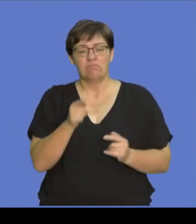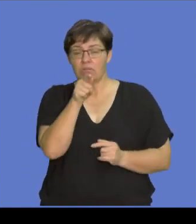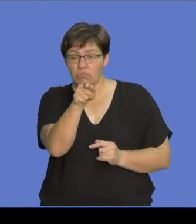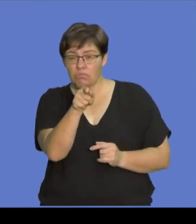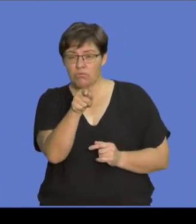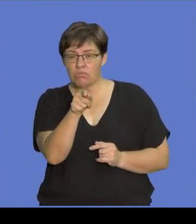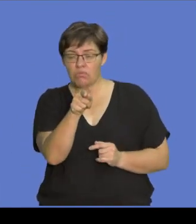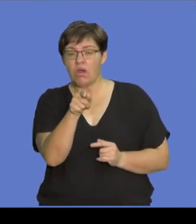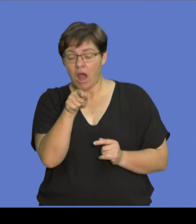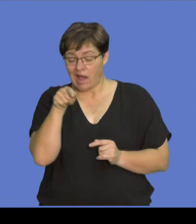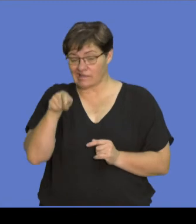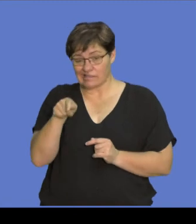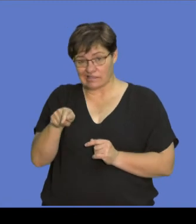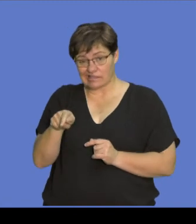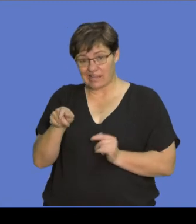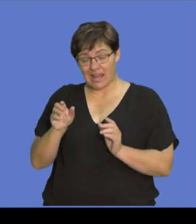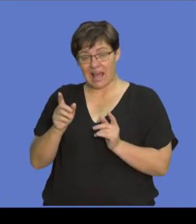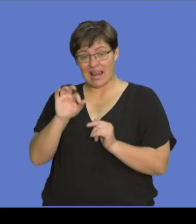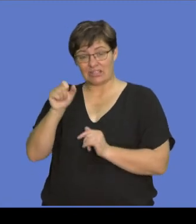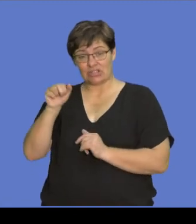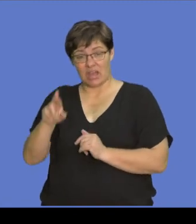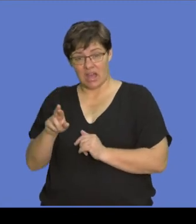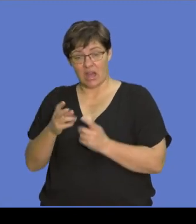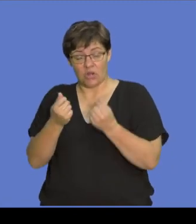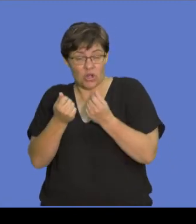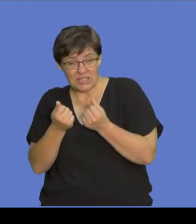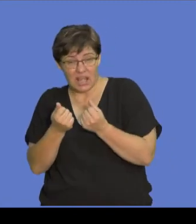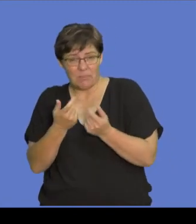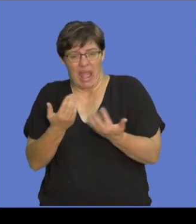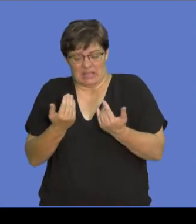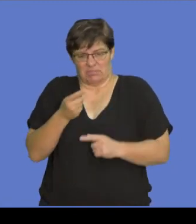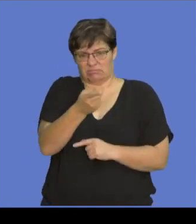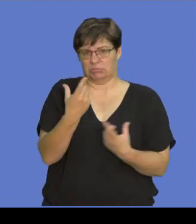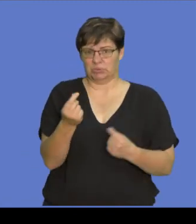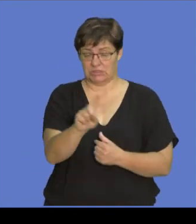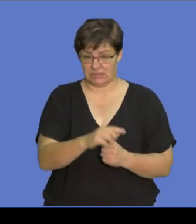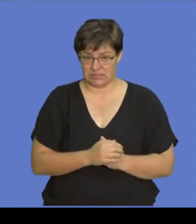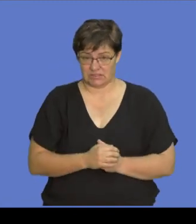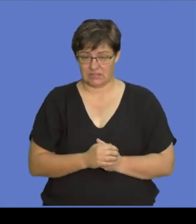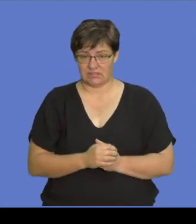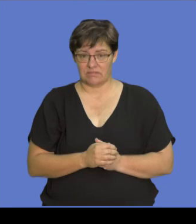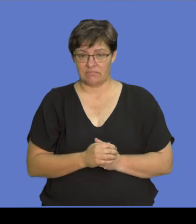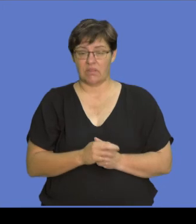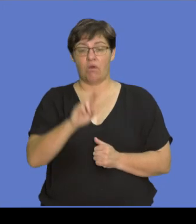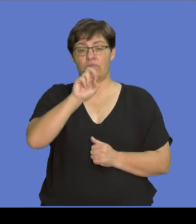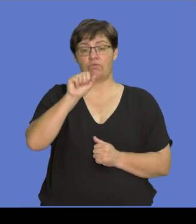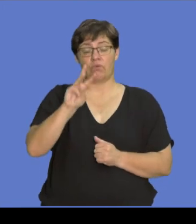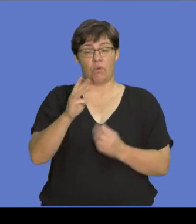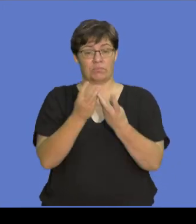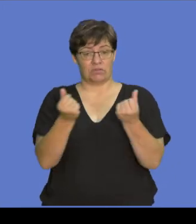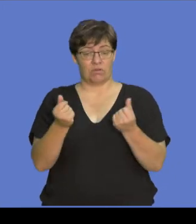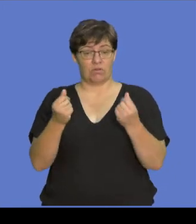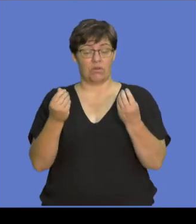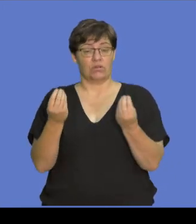you in this particular section on costing. In other words, you know what's your raw material stock account? You